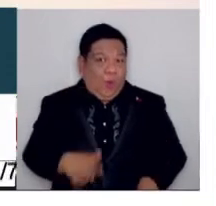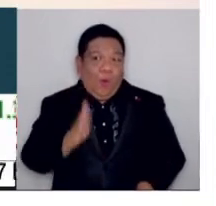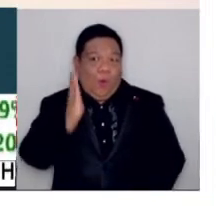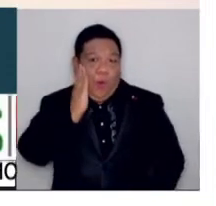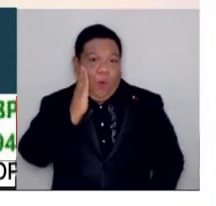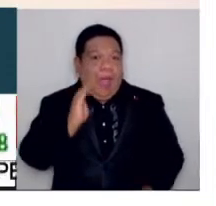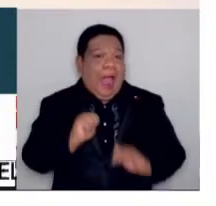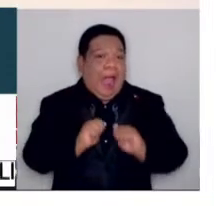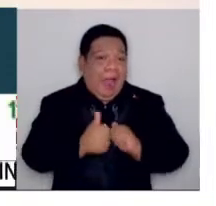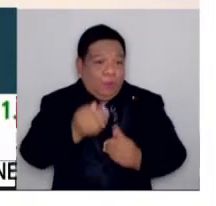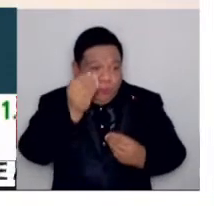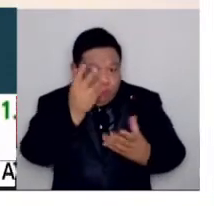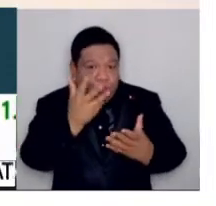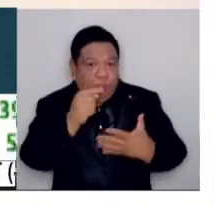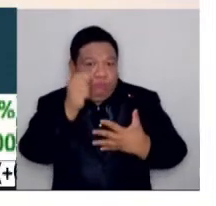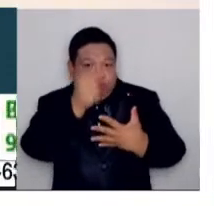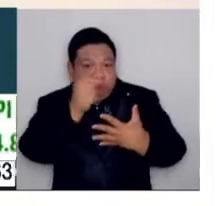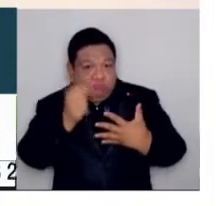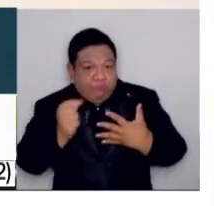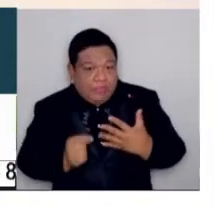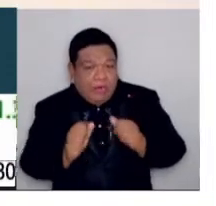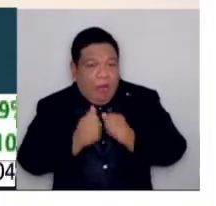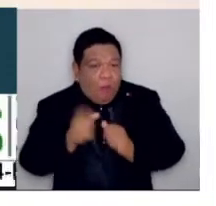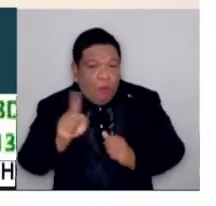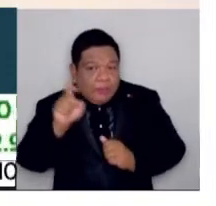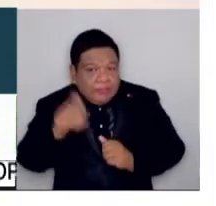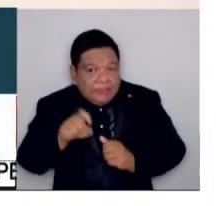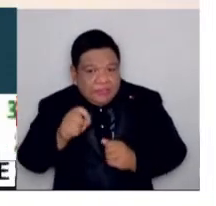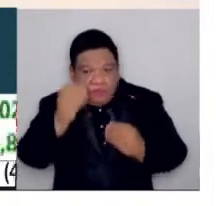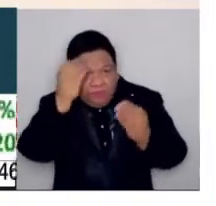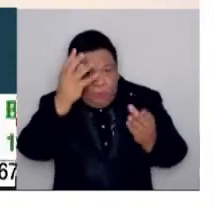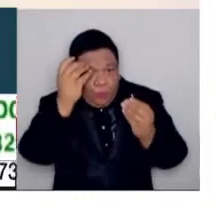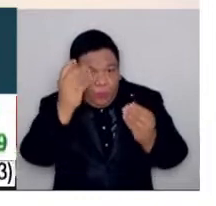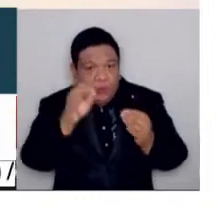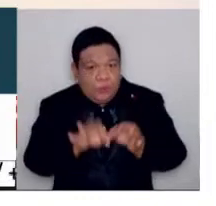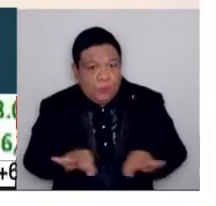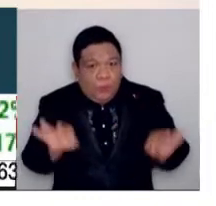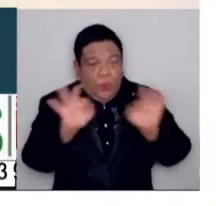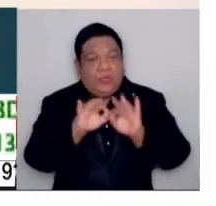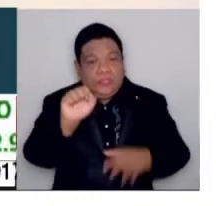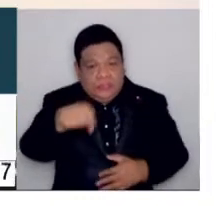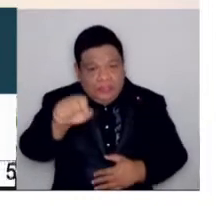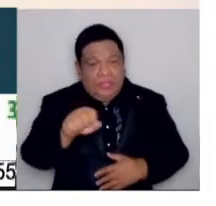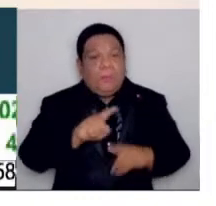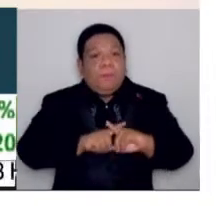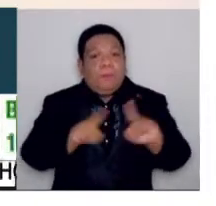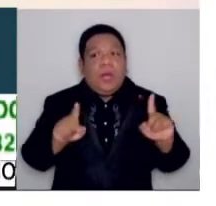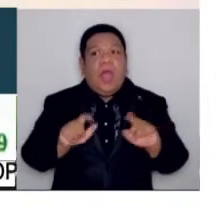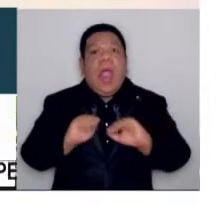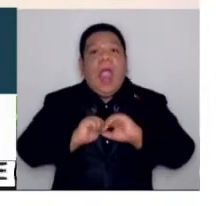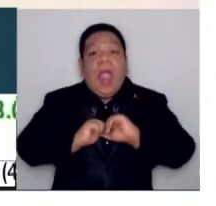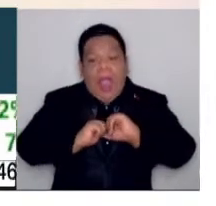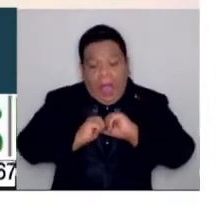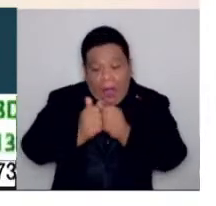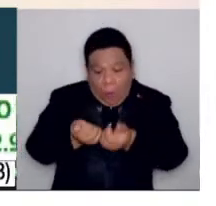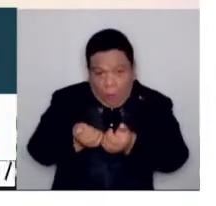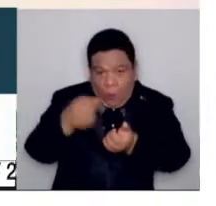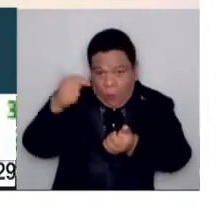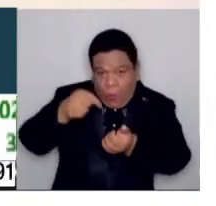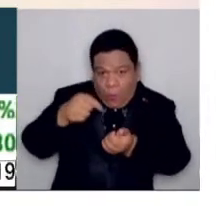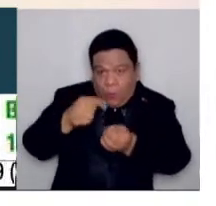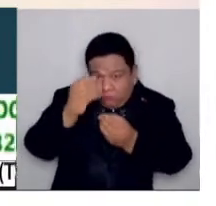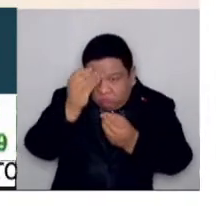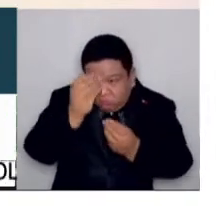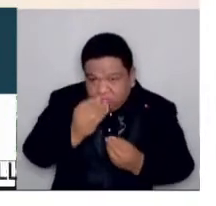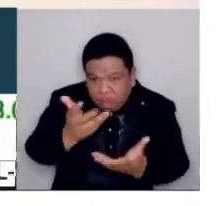alam naman namin kung paano, kung ano no ang talagang kailangan na information na makarating, but how to effectively communicate it,